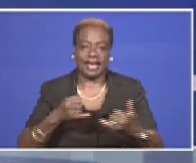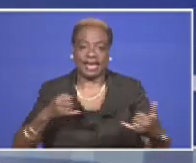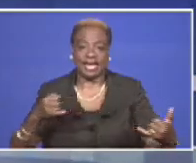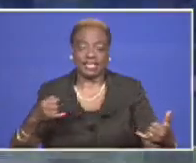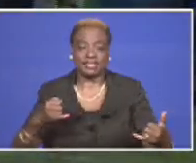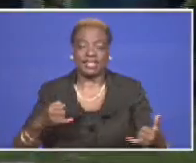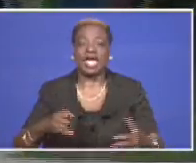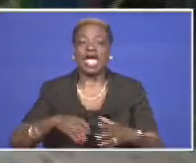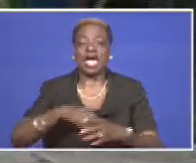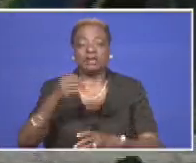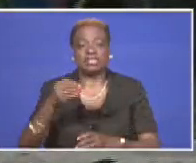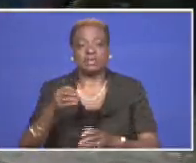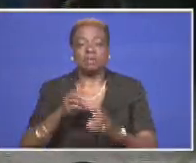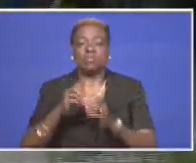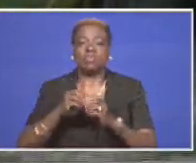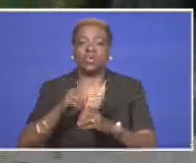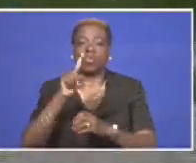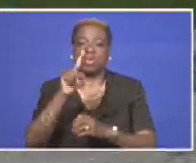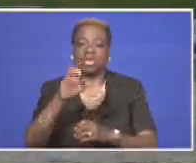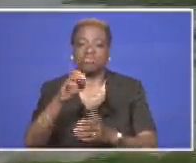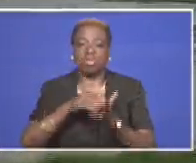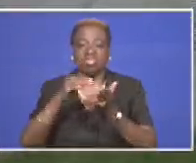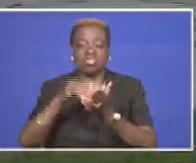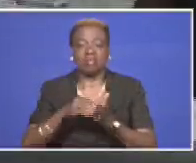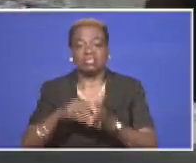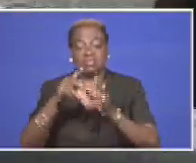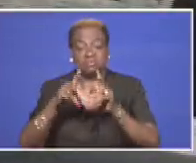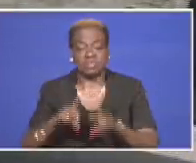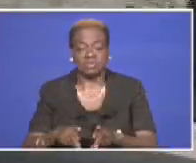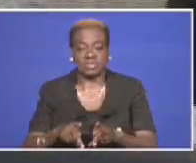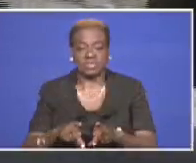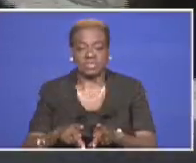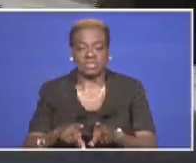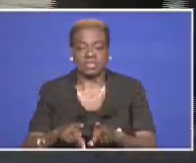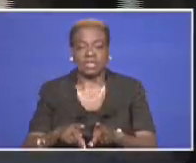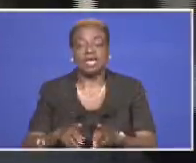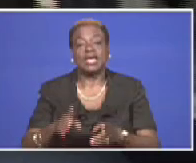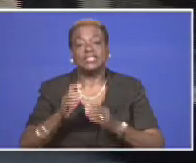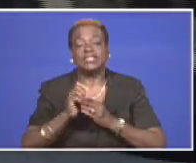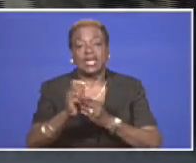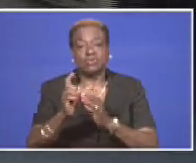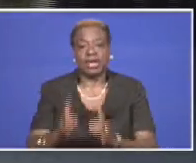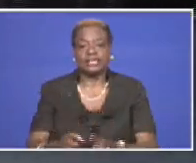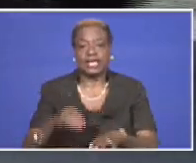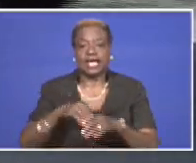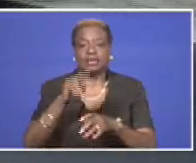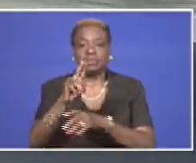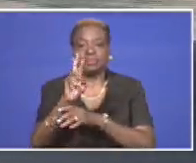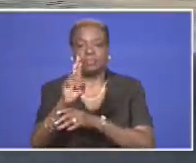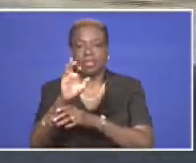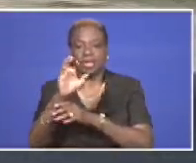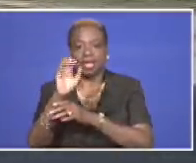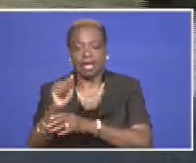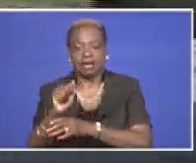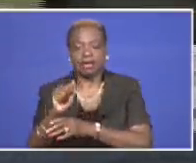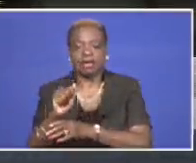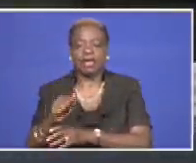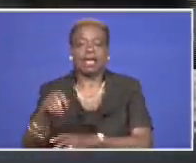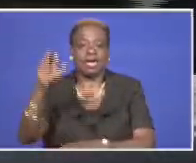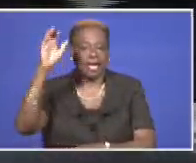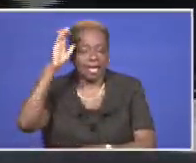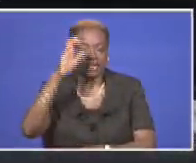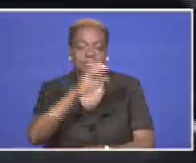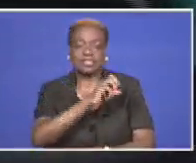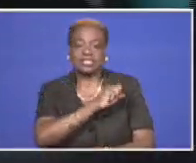than 100,000 consumers. According to Director of Electronic Communications at U.R.C.A, Carlton Smith, recent outages